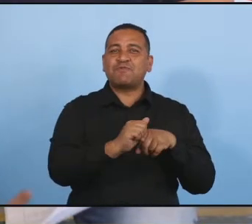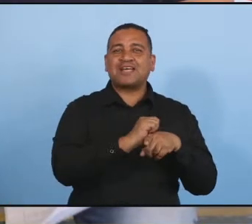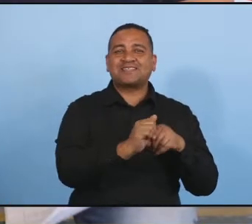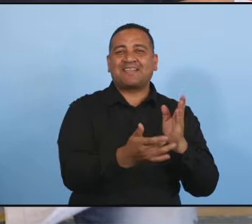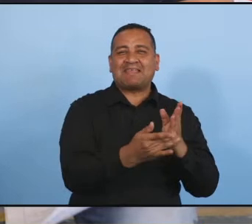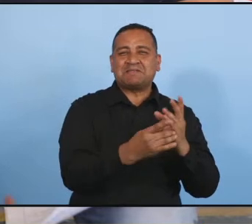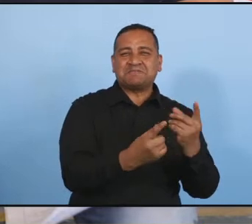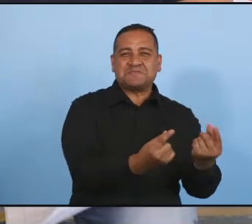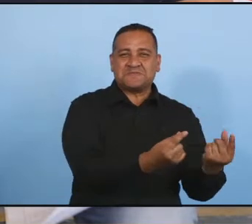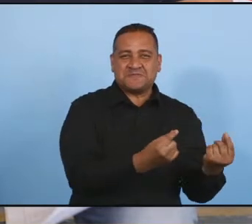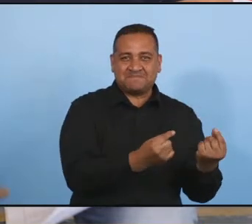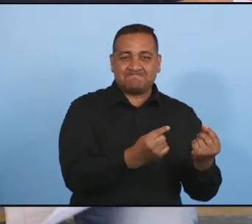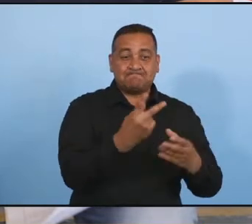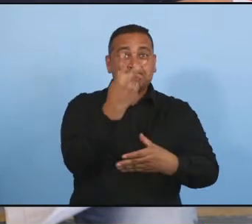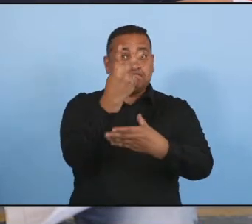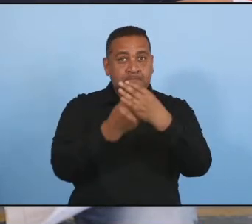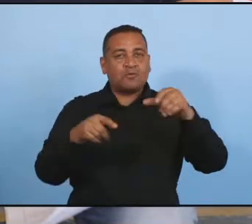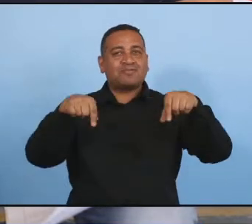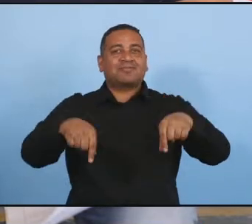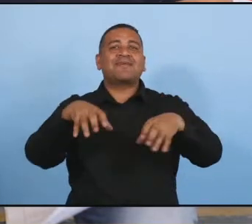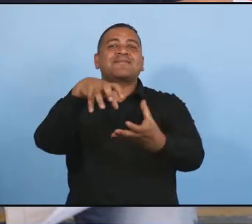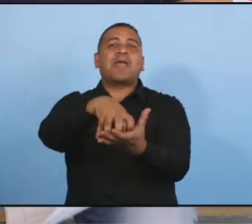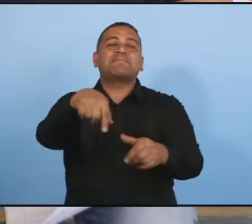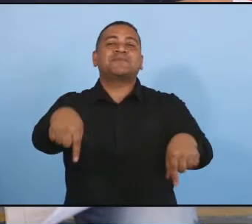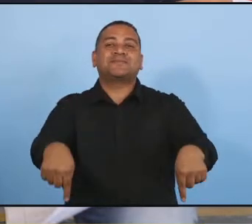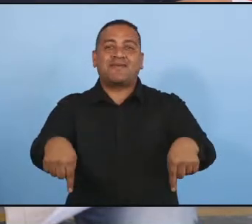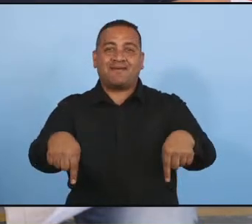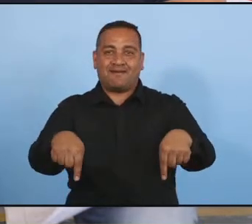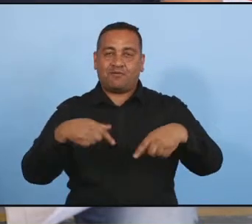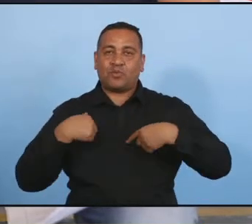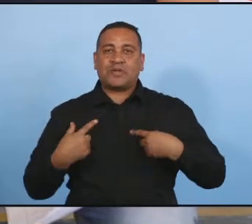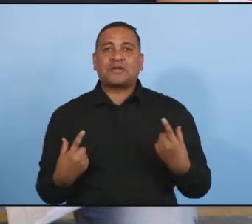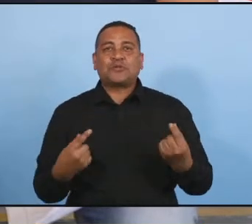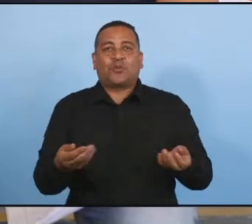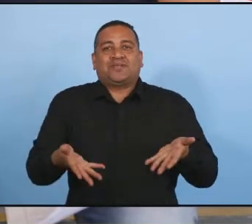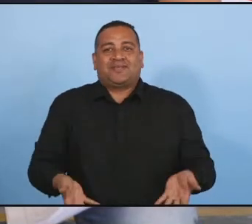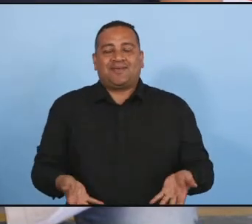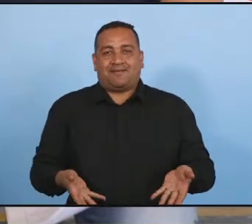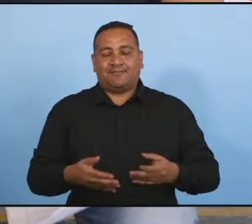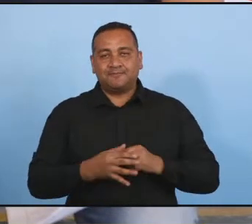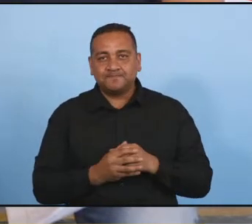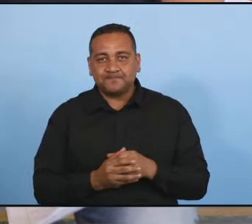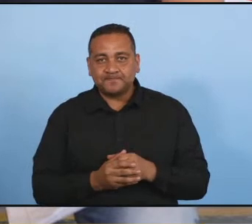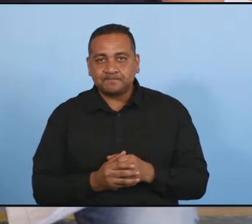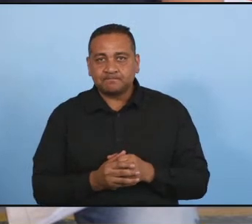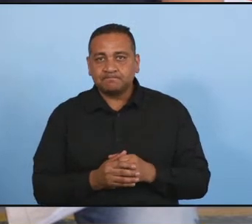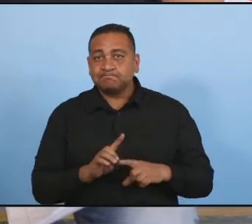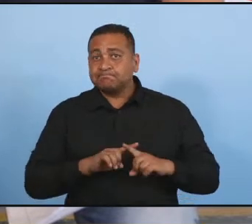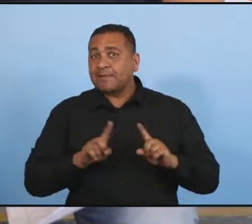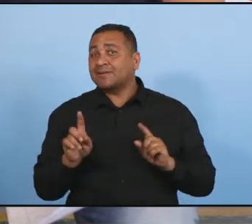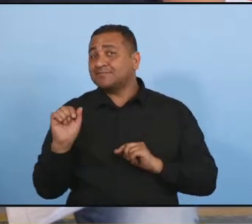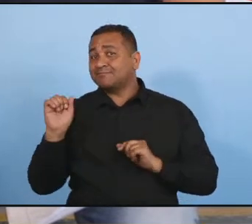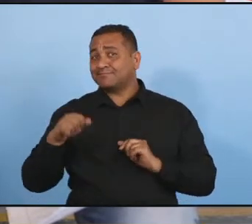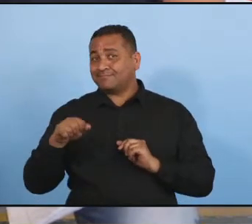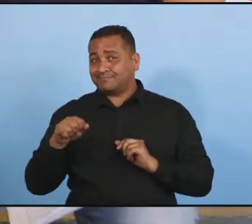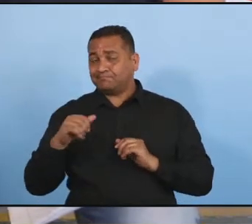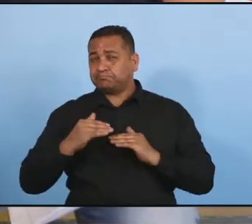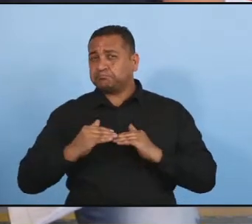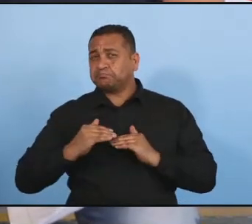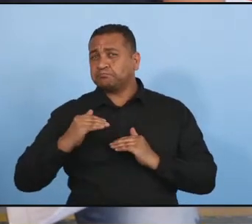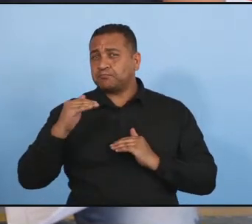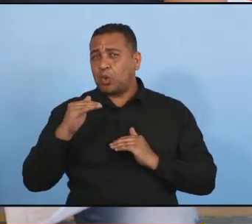both of those spheres of the training are covered here, theoretical and practical. although we link up very strongly with